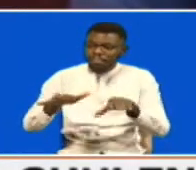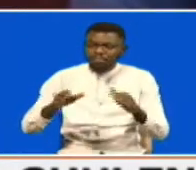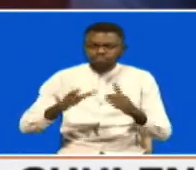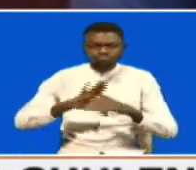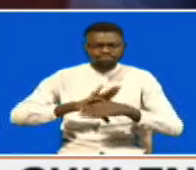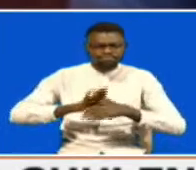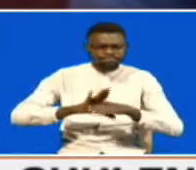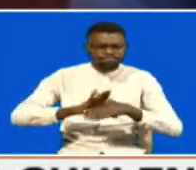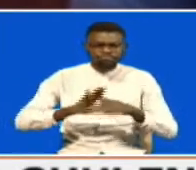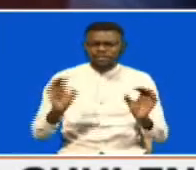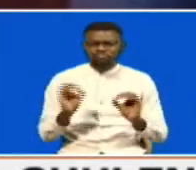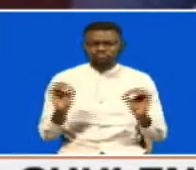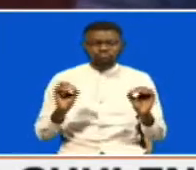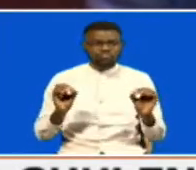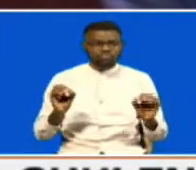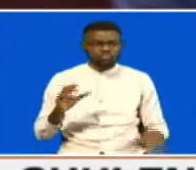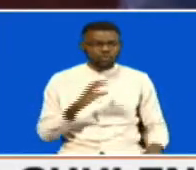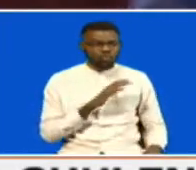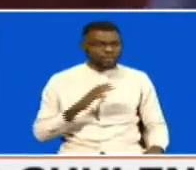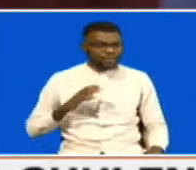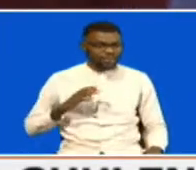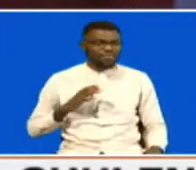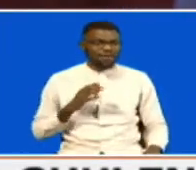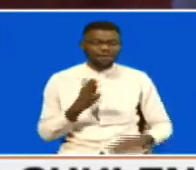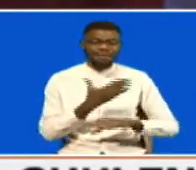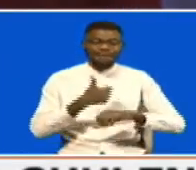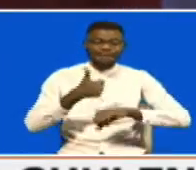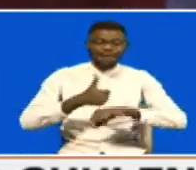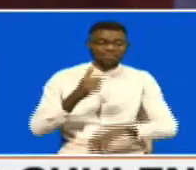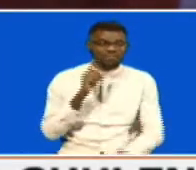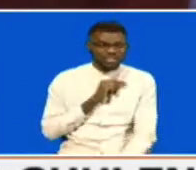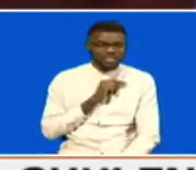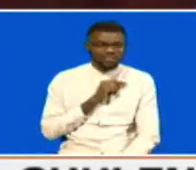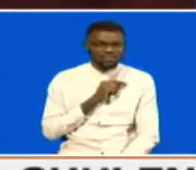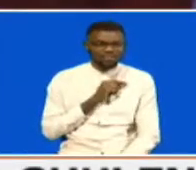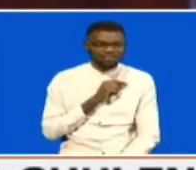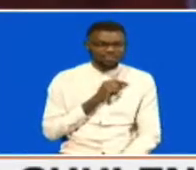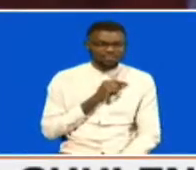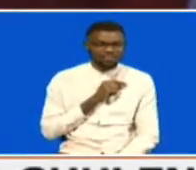a committee which from the side of the church